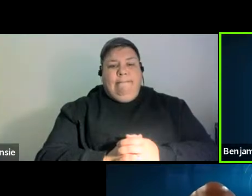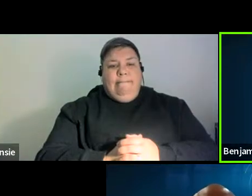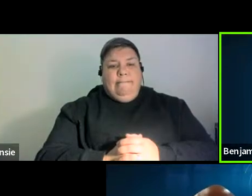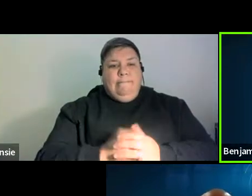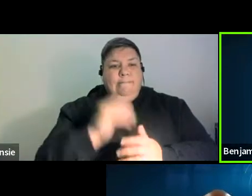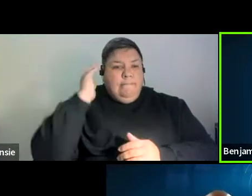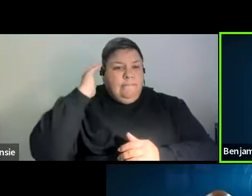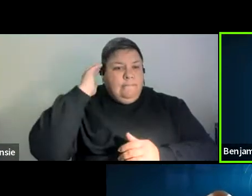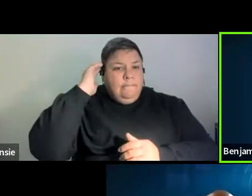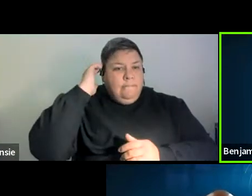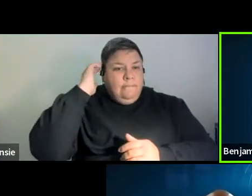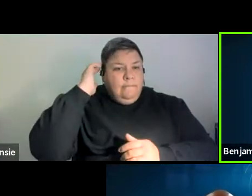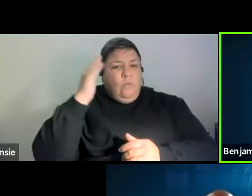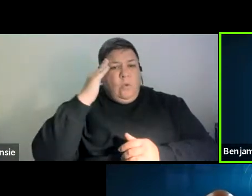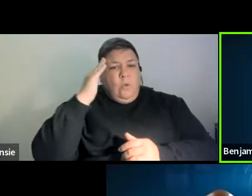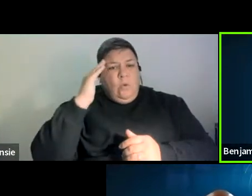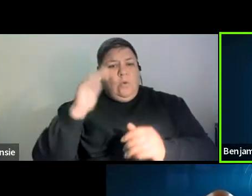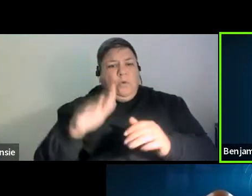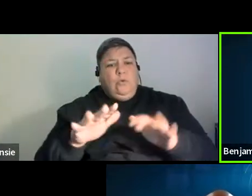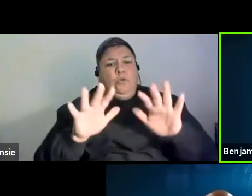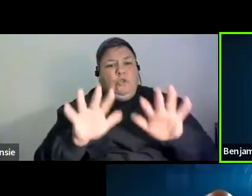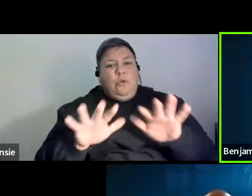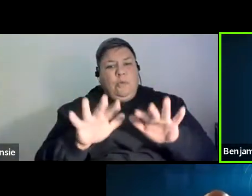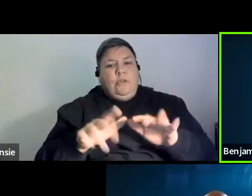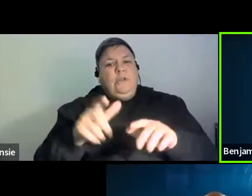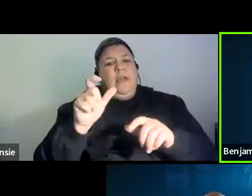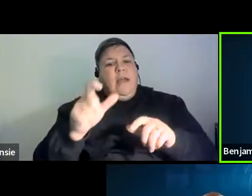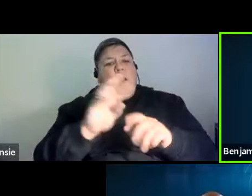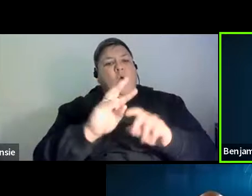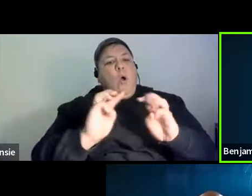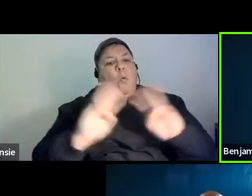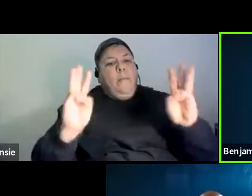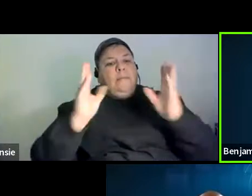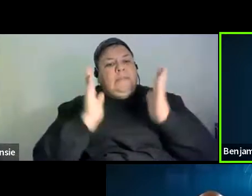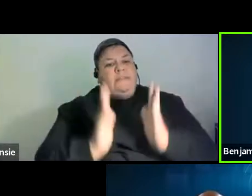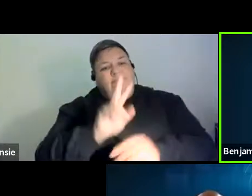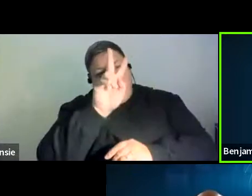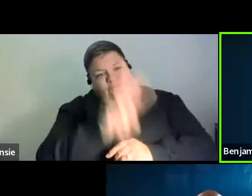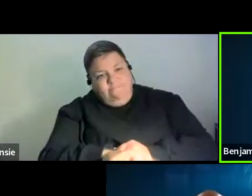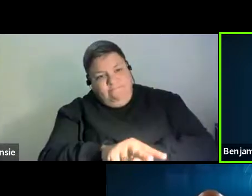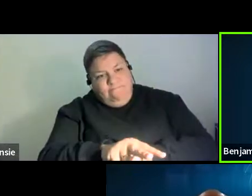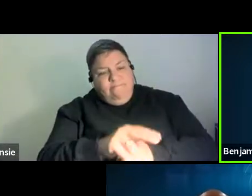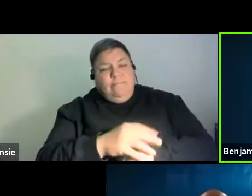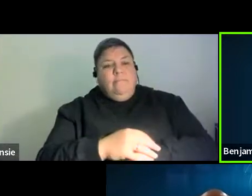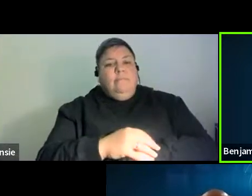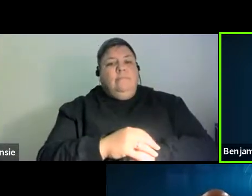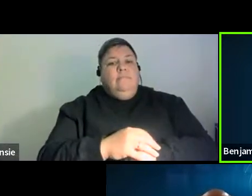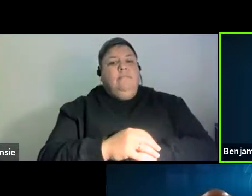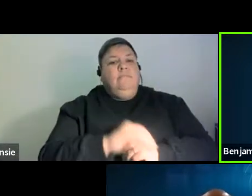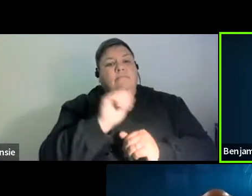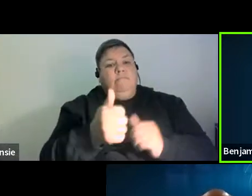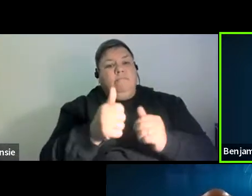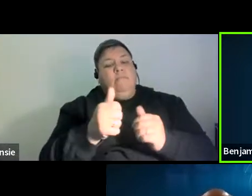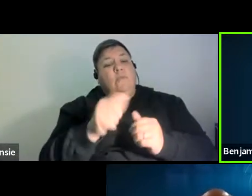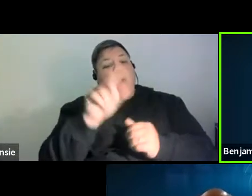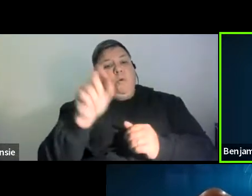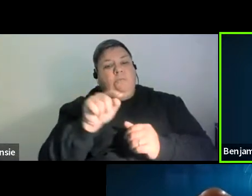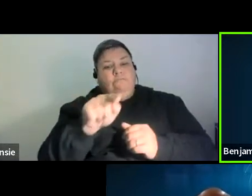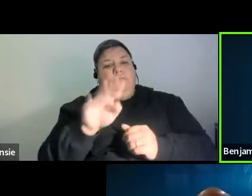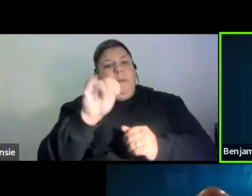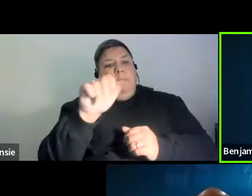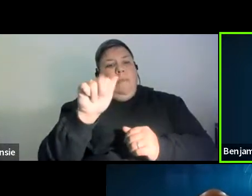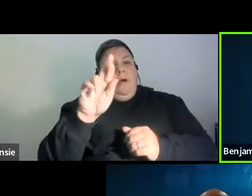mouthful, but you can consult our website as well. The next question, Martin, I would like to direct to